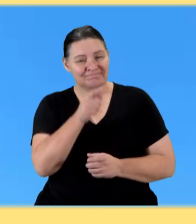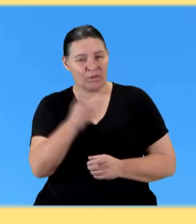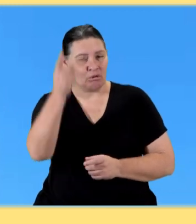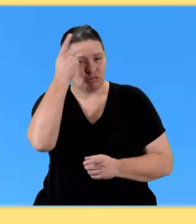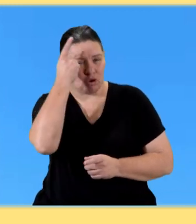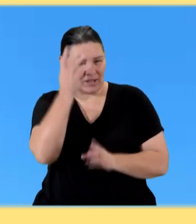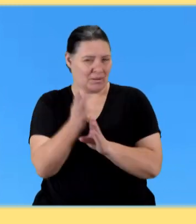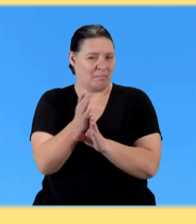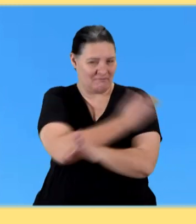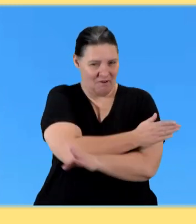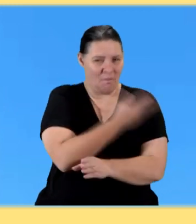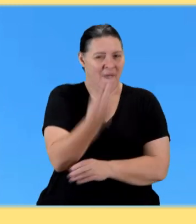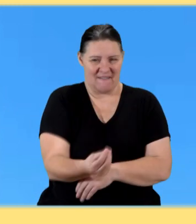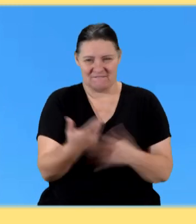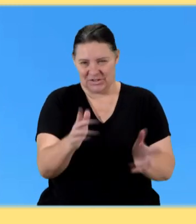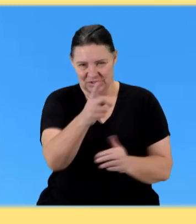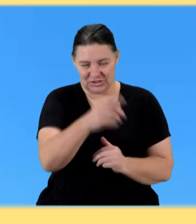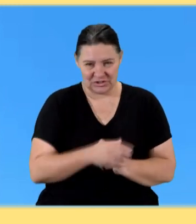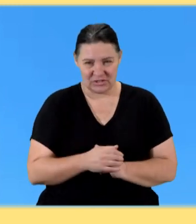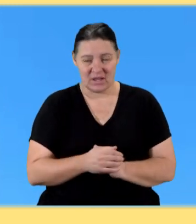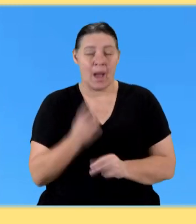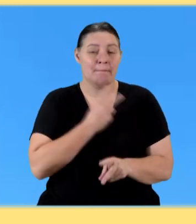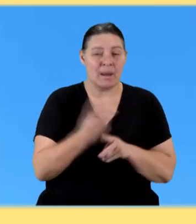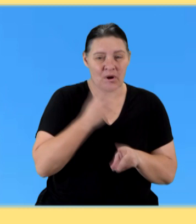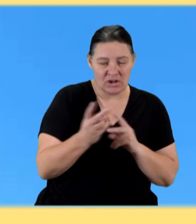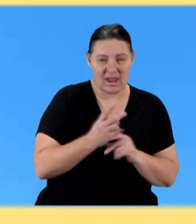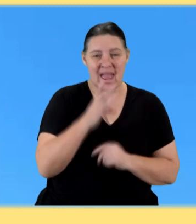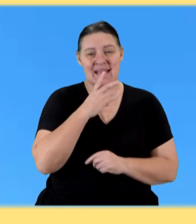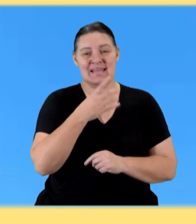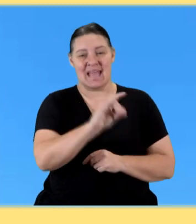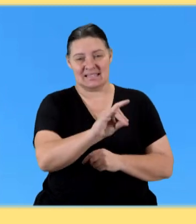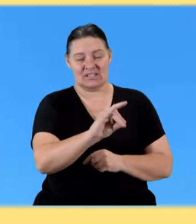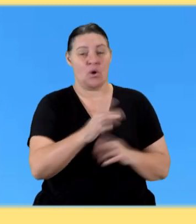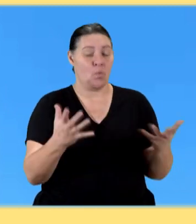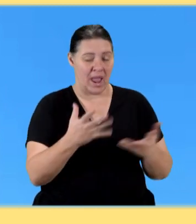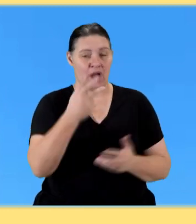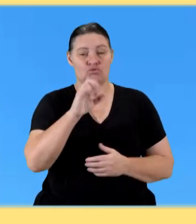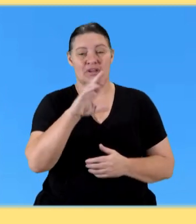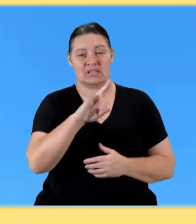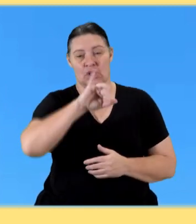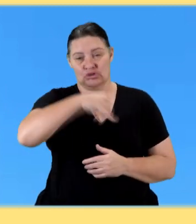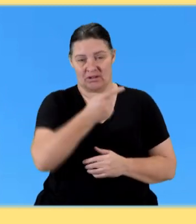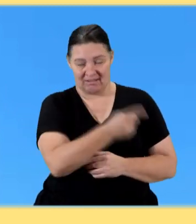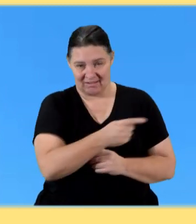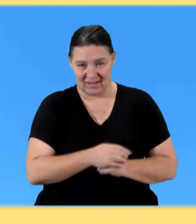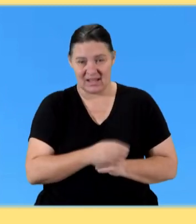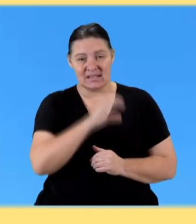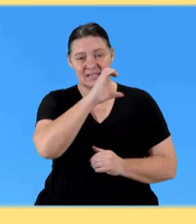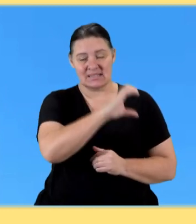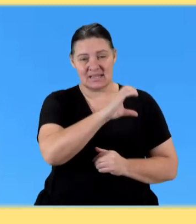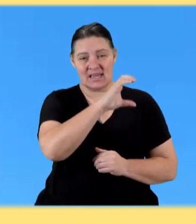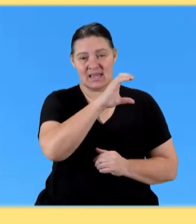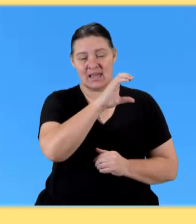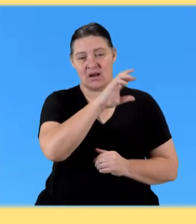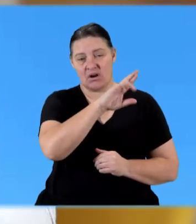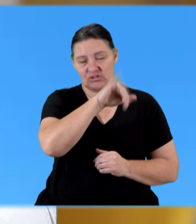Here is the knowledge that you already have. The preparation of the cash and credit journals, we have already done this, the